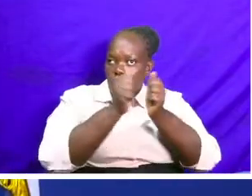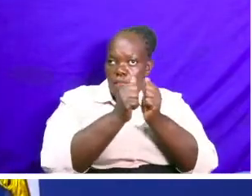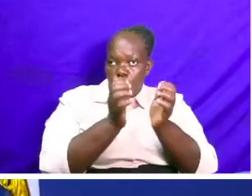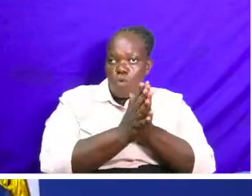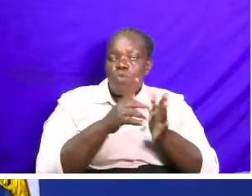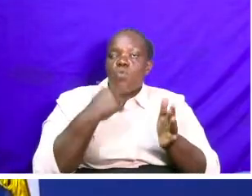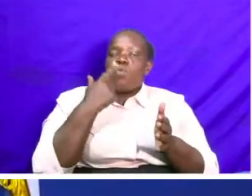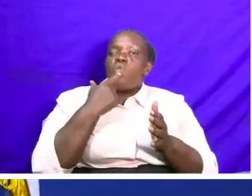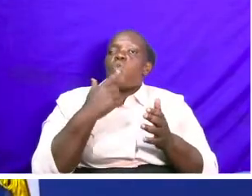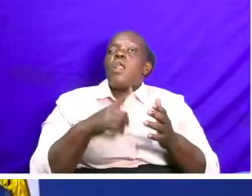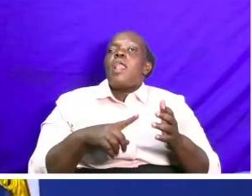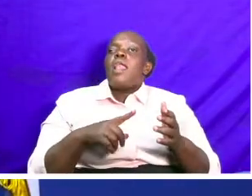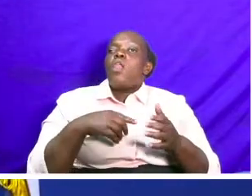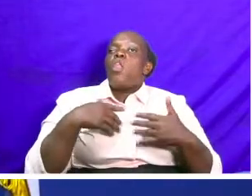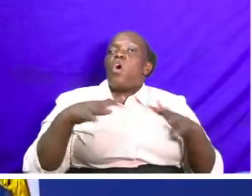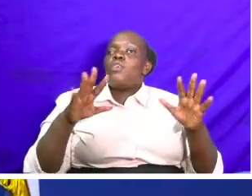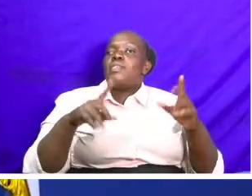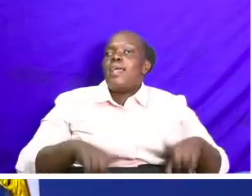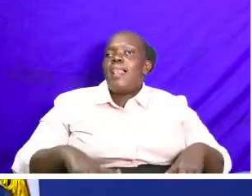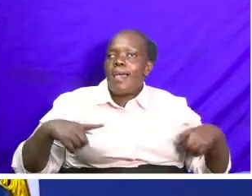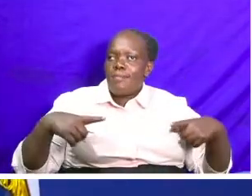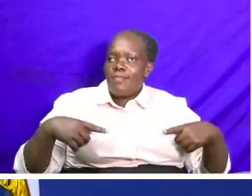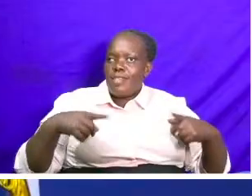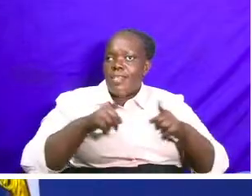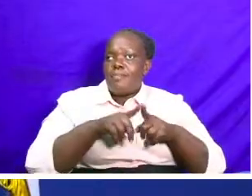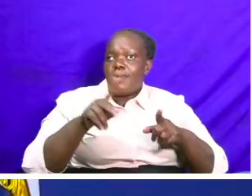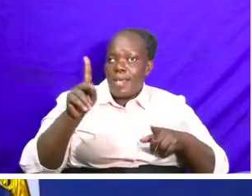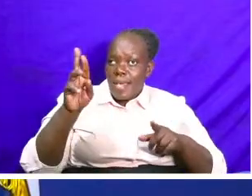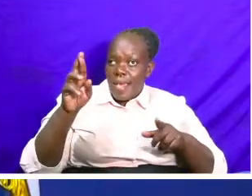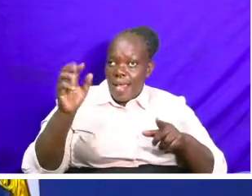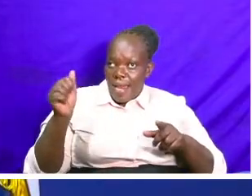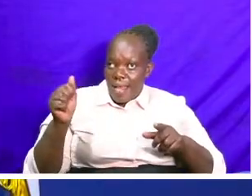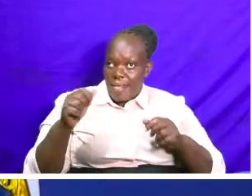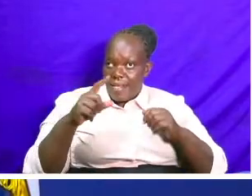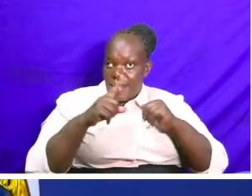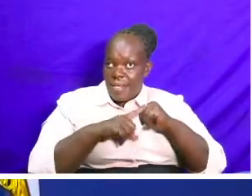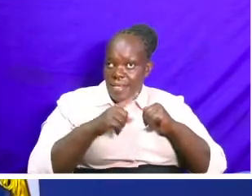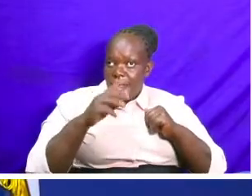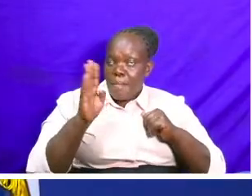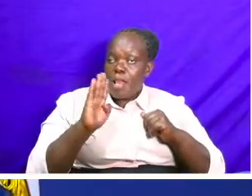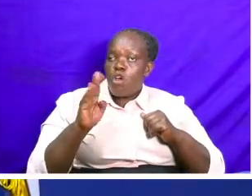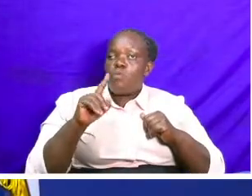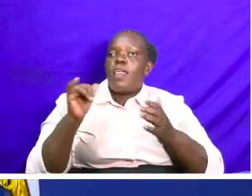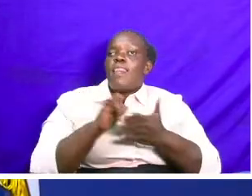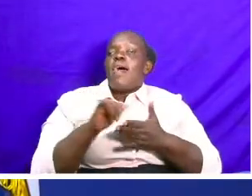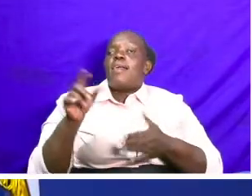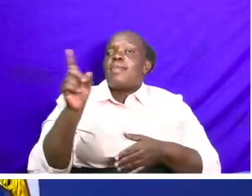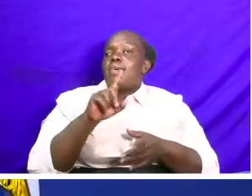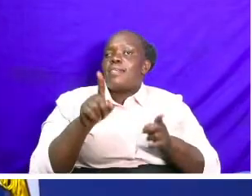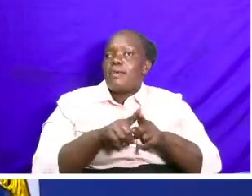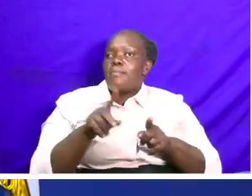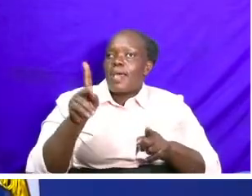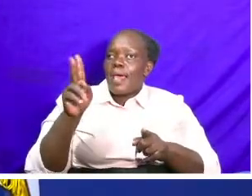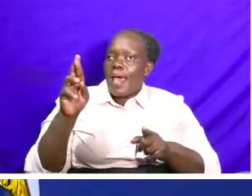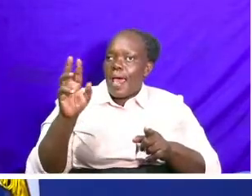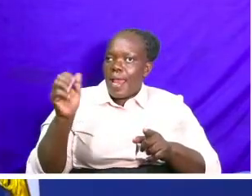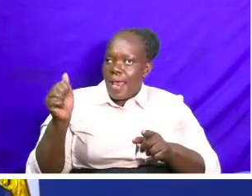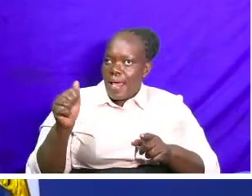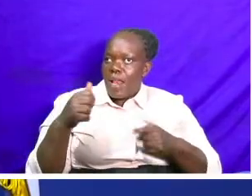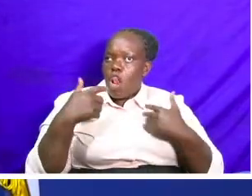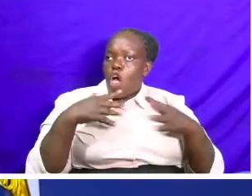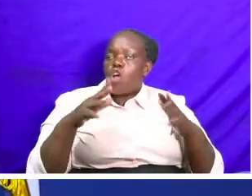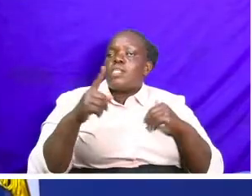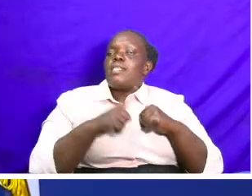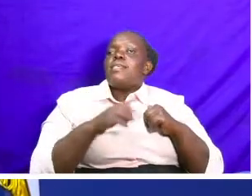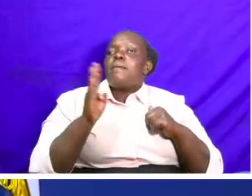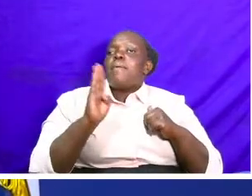those whose lives were lost. The estimate by KRA was that we lost 6 billion shillings. The estimate by KRA was that we lost 6 billion